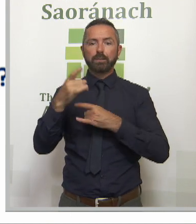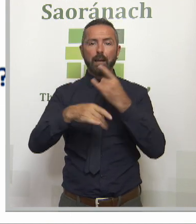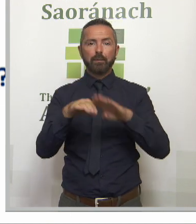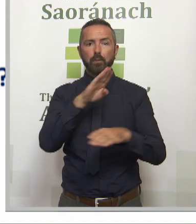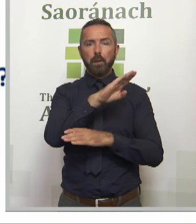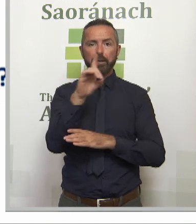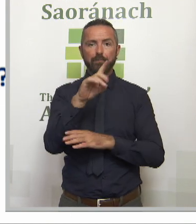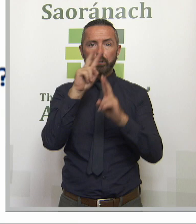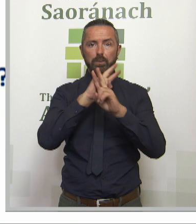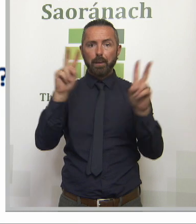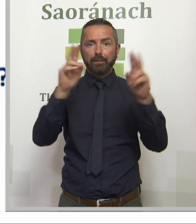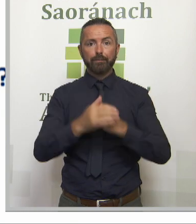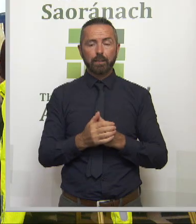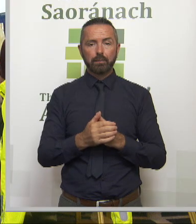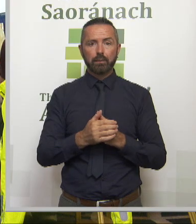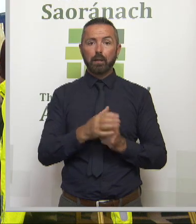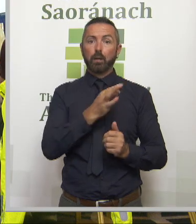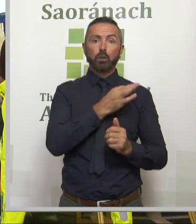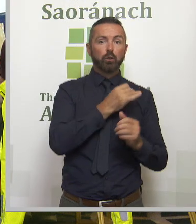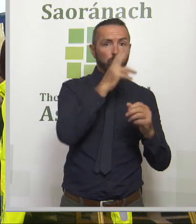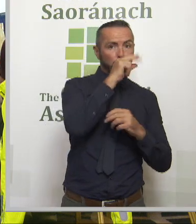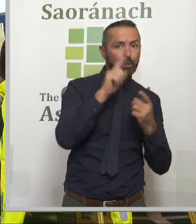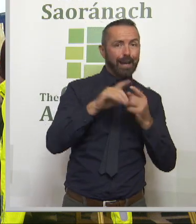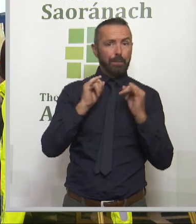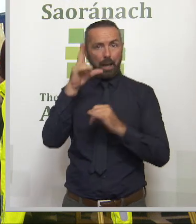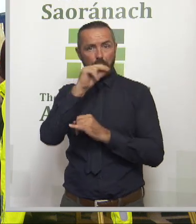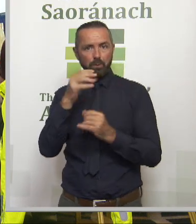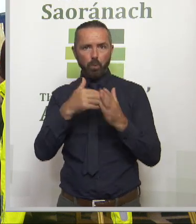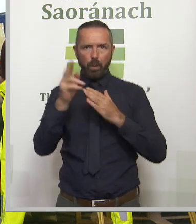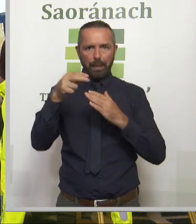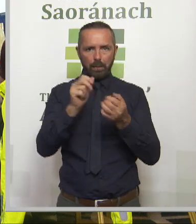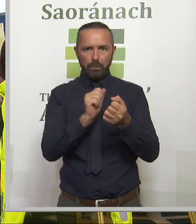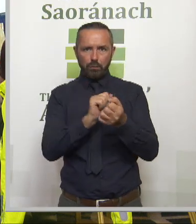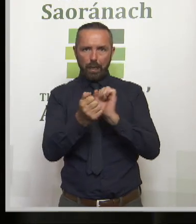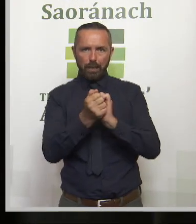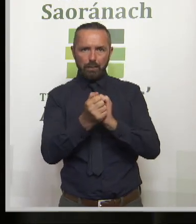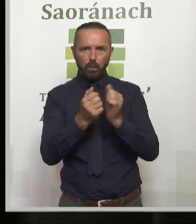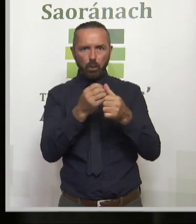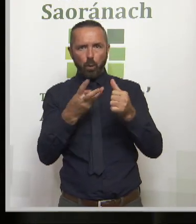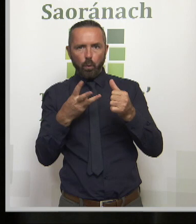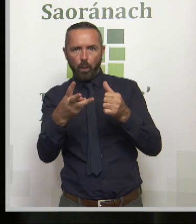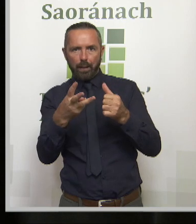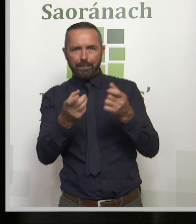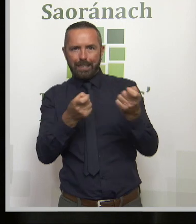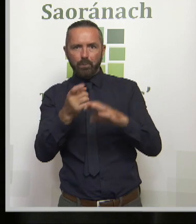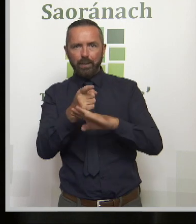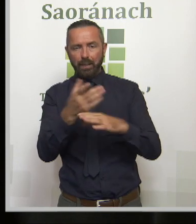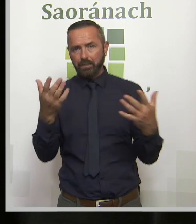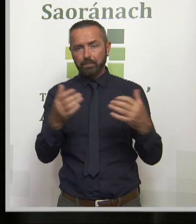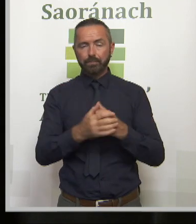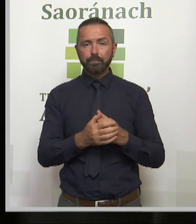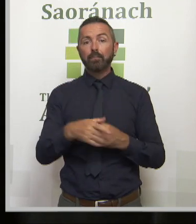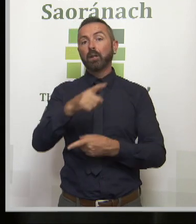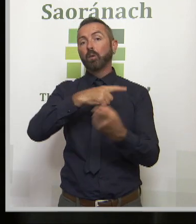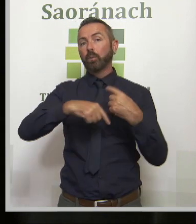point of view, the good news and the bad news, and what are the alternatives, how might we go about it. And the idea then out of that is that we